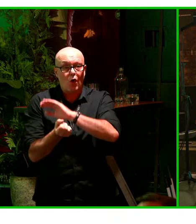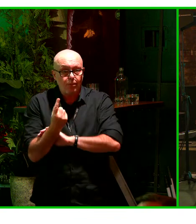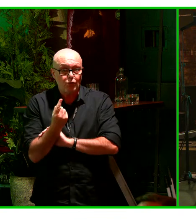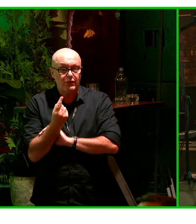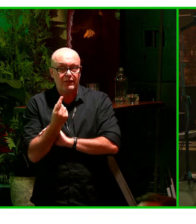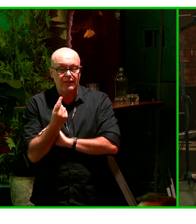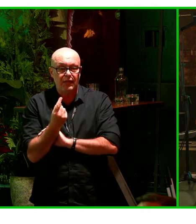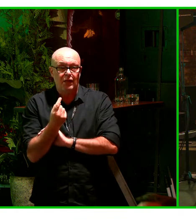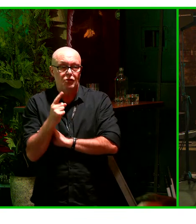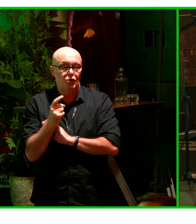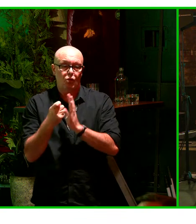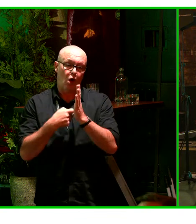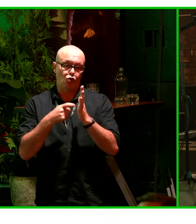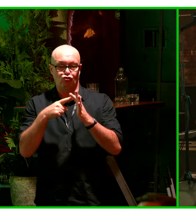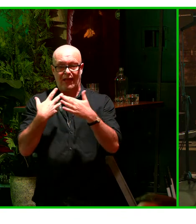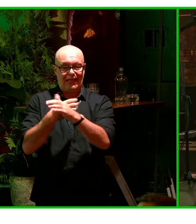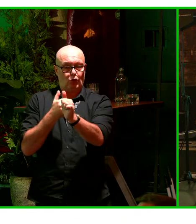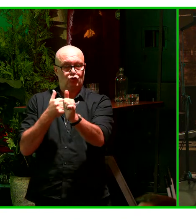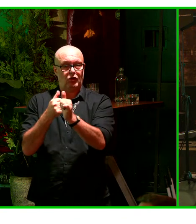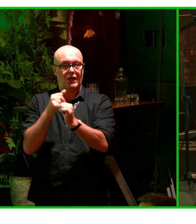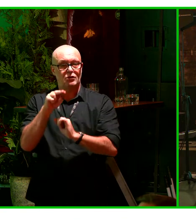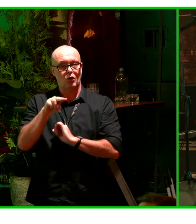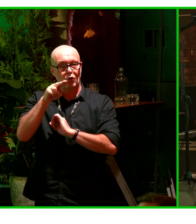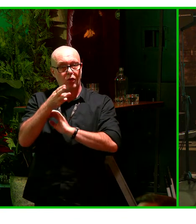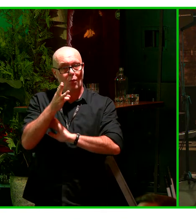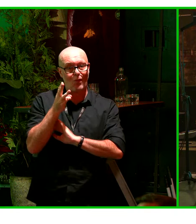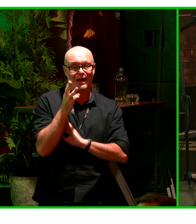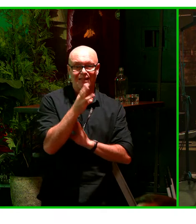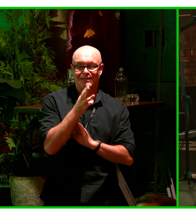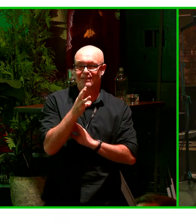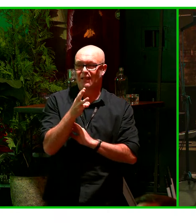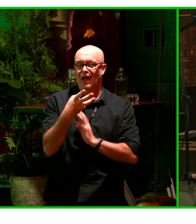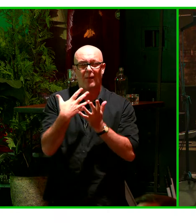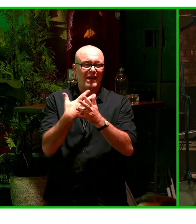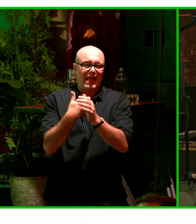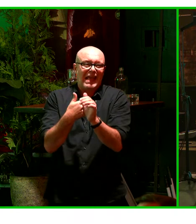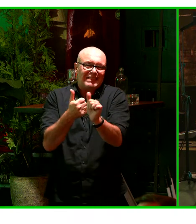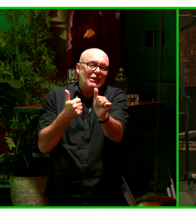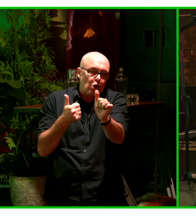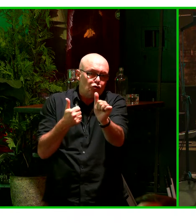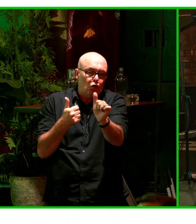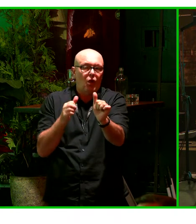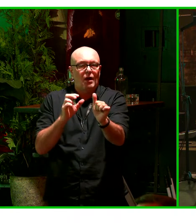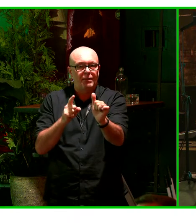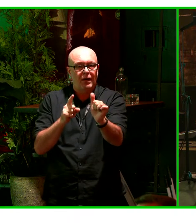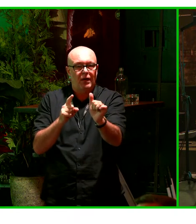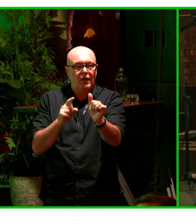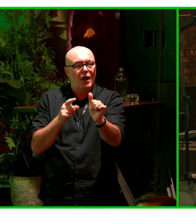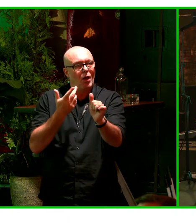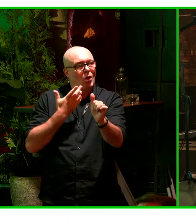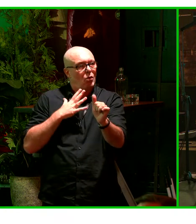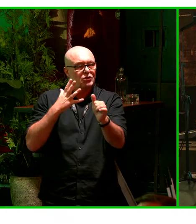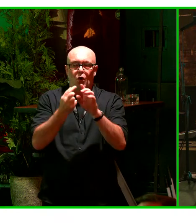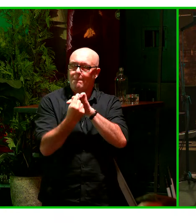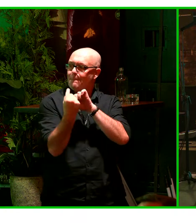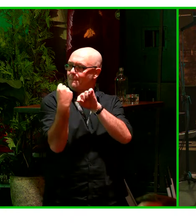the north of England, the northwest of England. Well, it is industrial to a degree, but actually to get back to a point where we're a true industrial